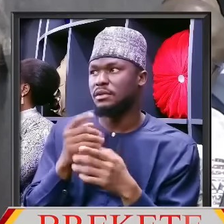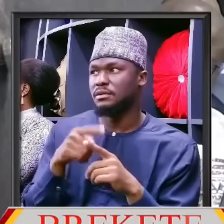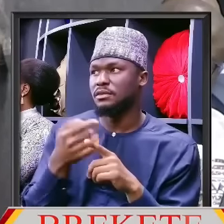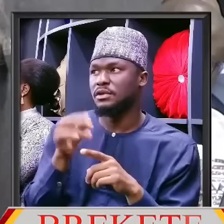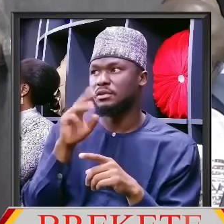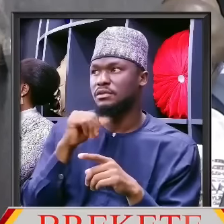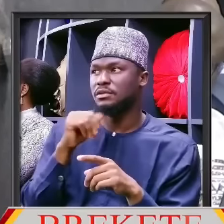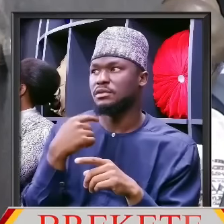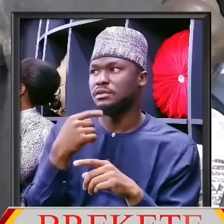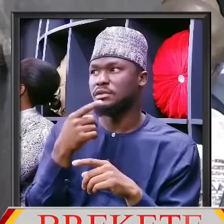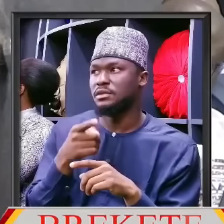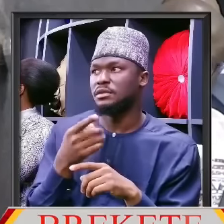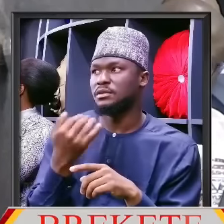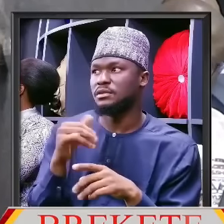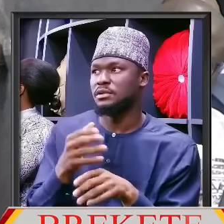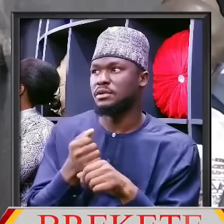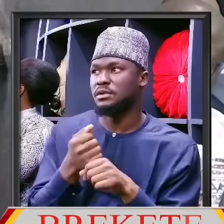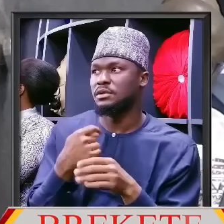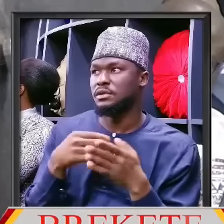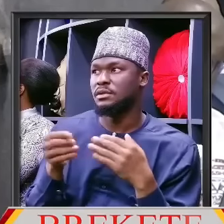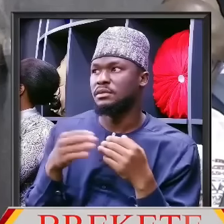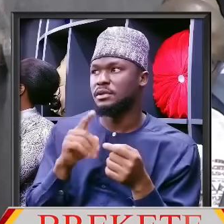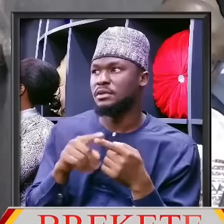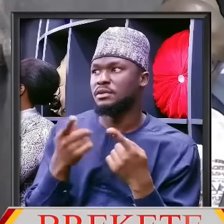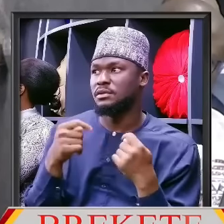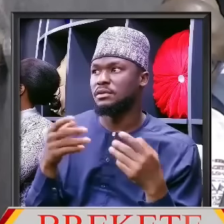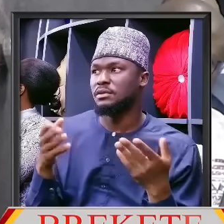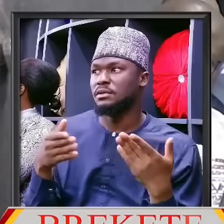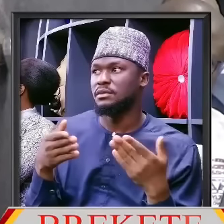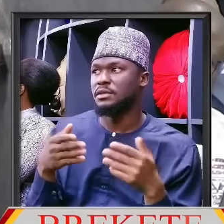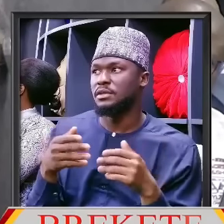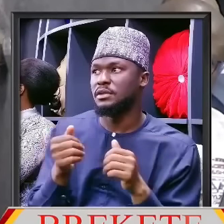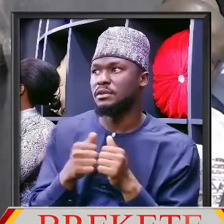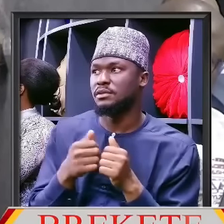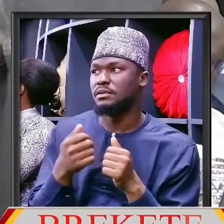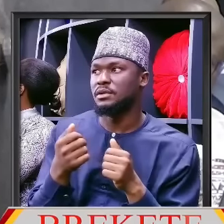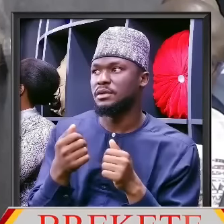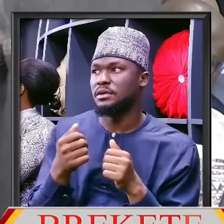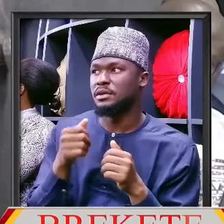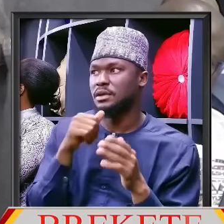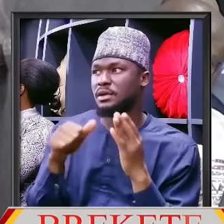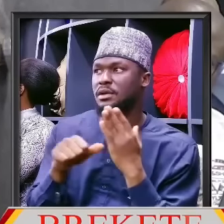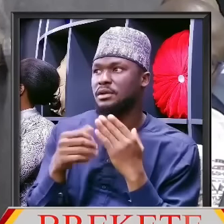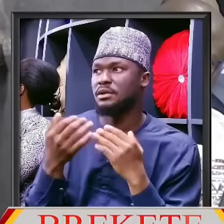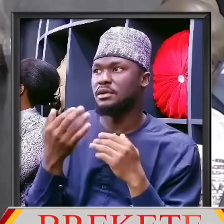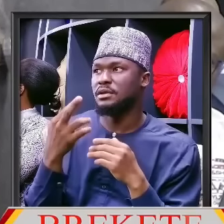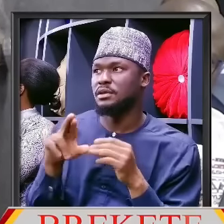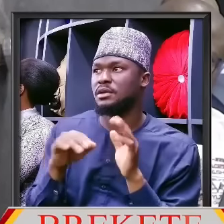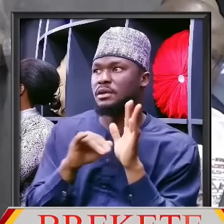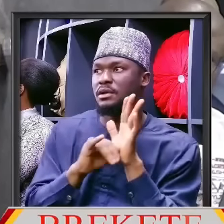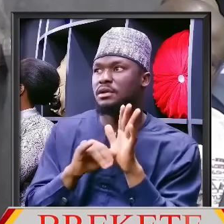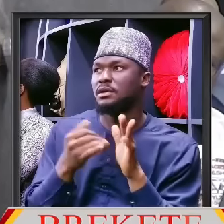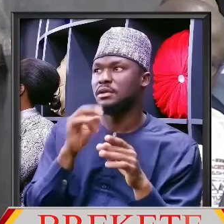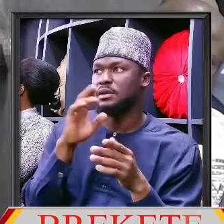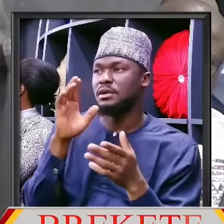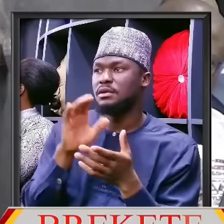you. They carry the matter, come back there, ask them the identity. My husband and wife, then they talk to you